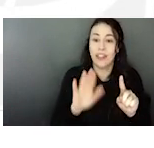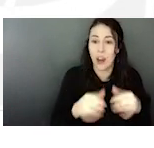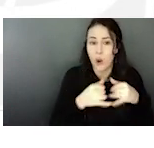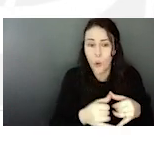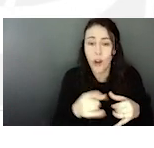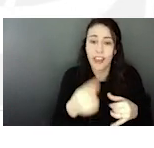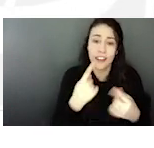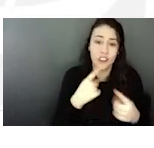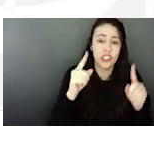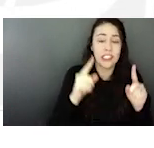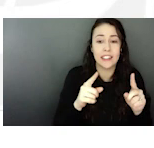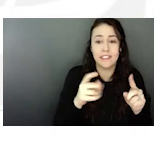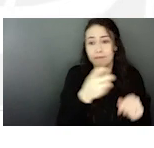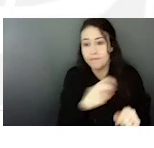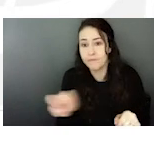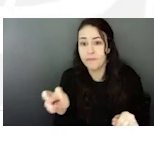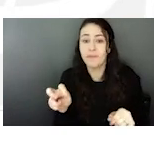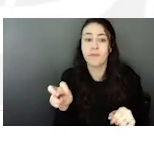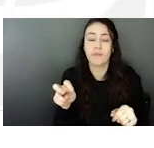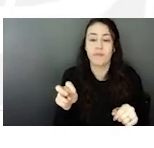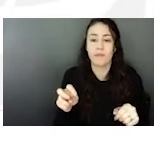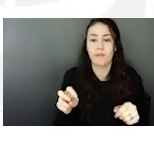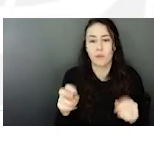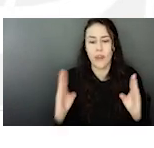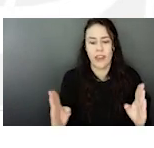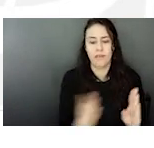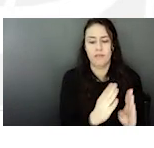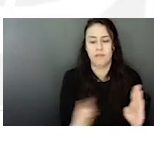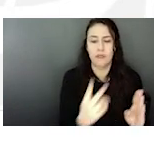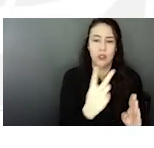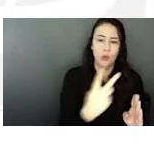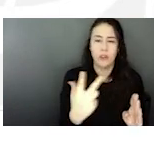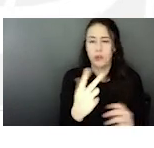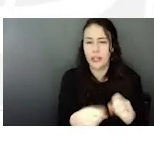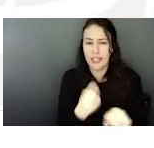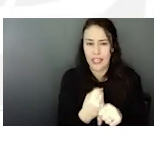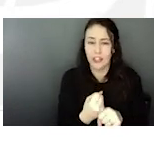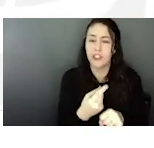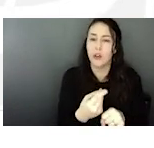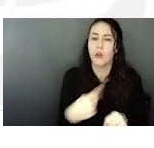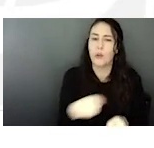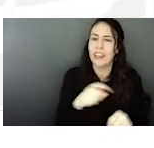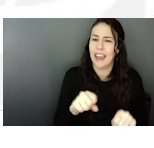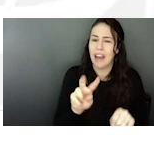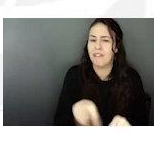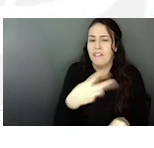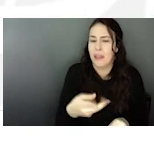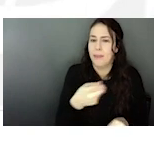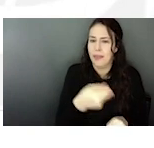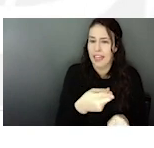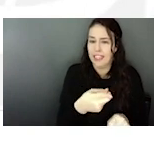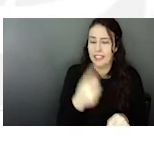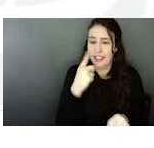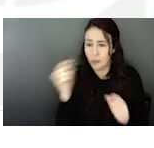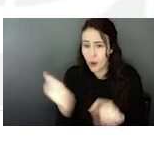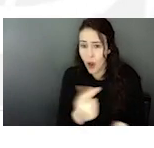do that, right, within 2 to 3 years, ideally, so that we can flip this, right? I believe we would all say we agree. We love to see these